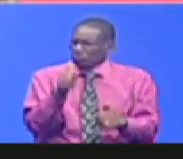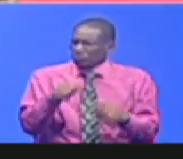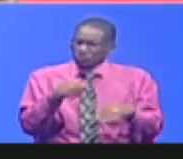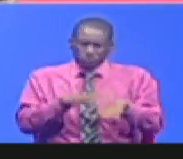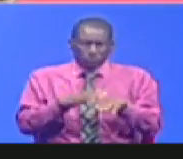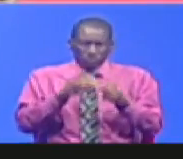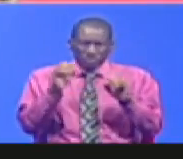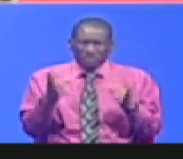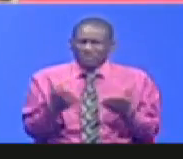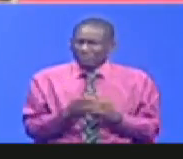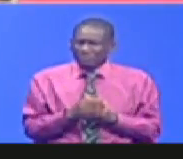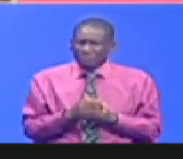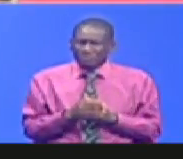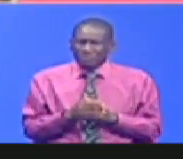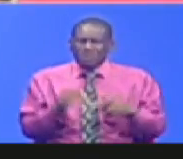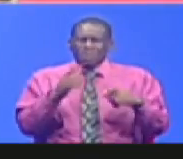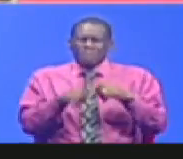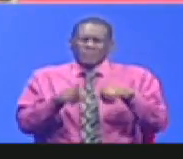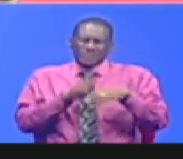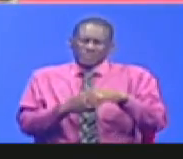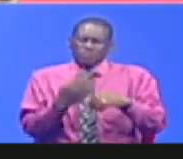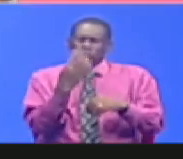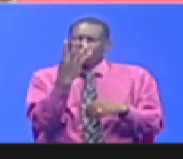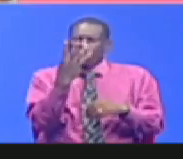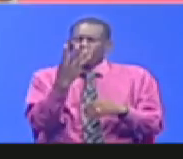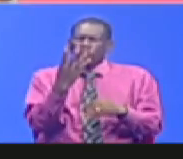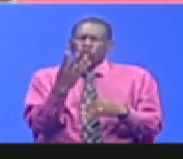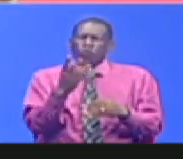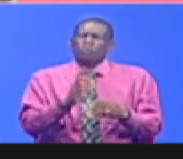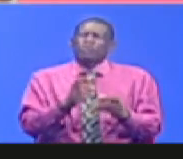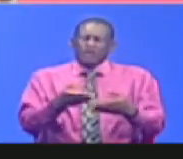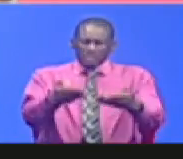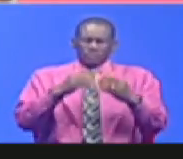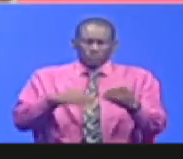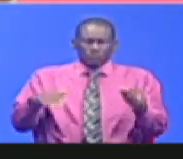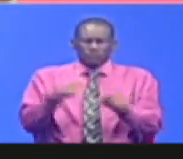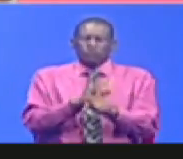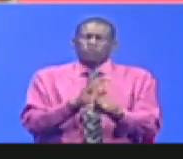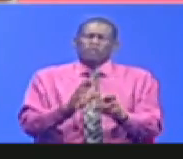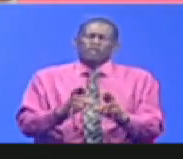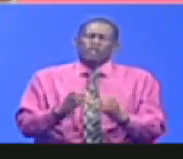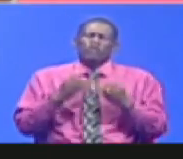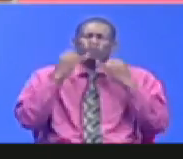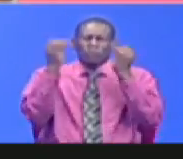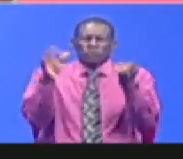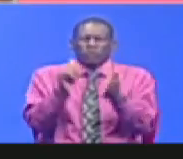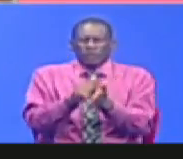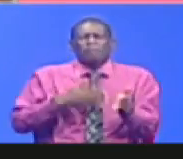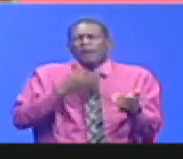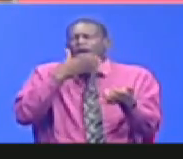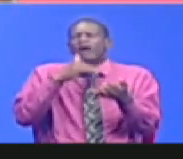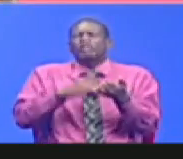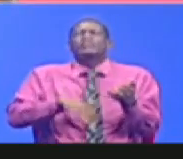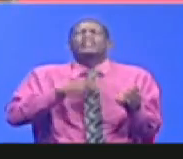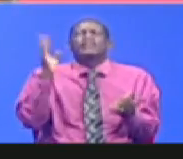correct sana. Lakini ikifika saa kumi tulielezewa report, mume wangu wameondoka.